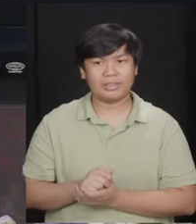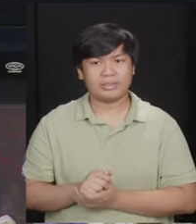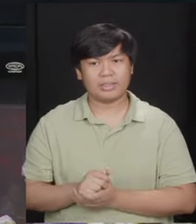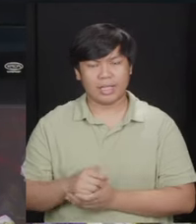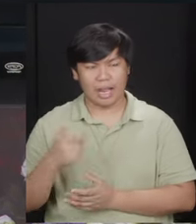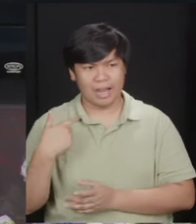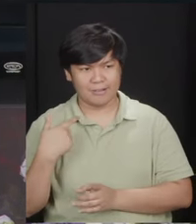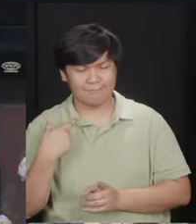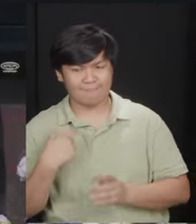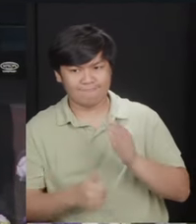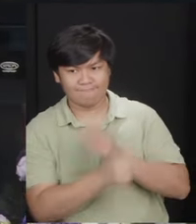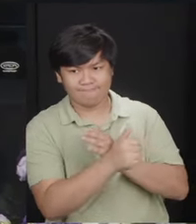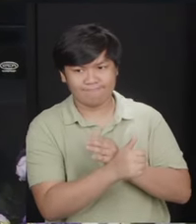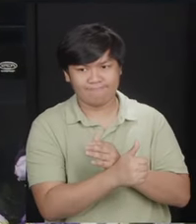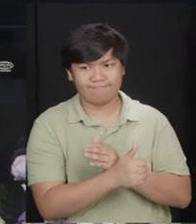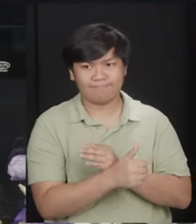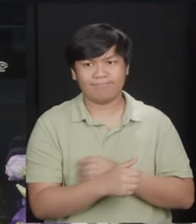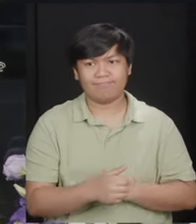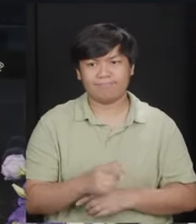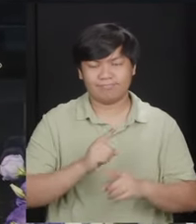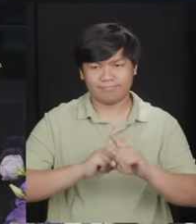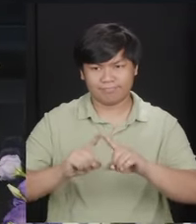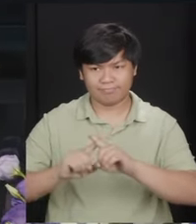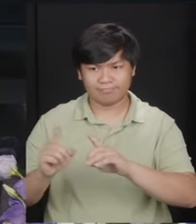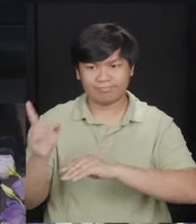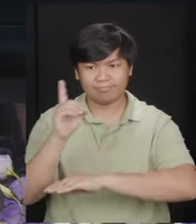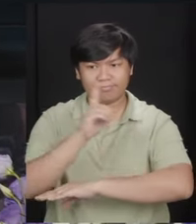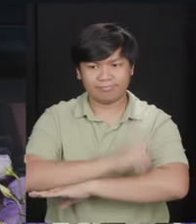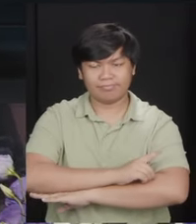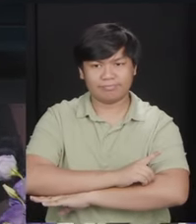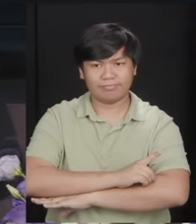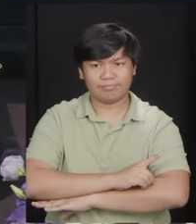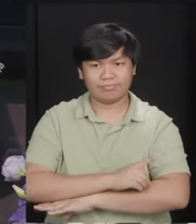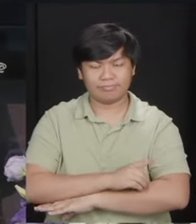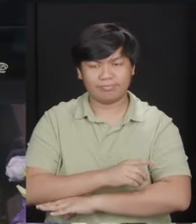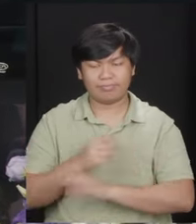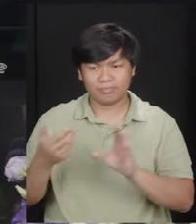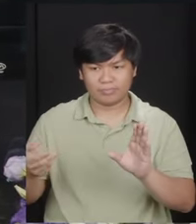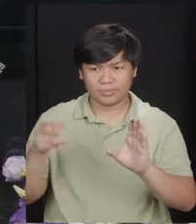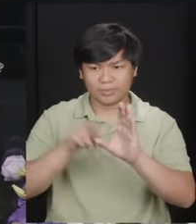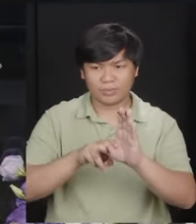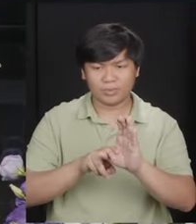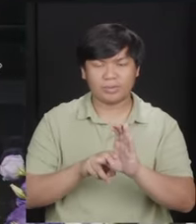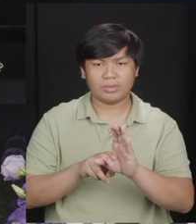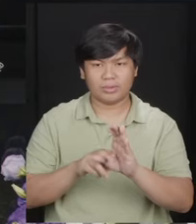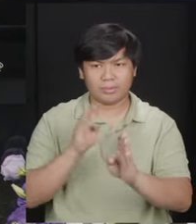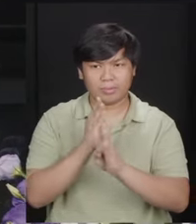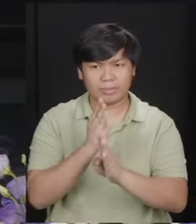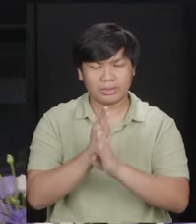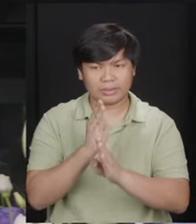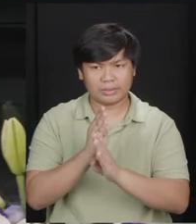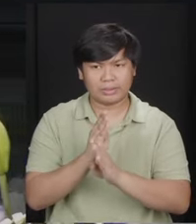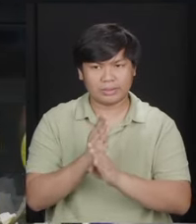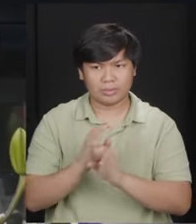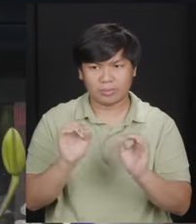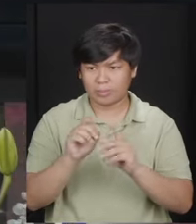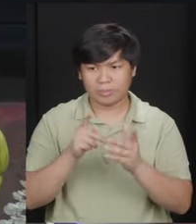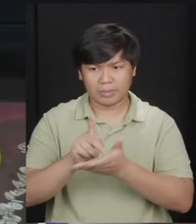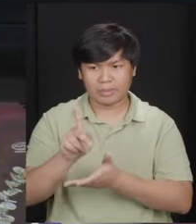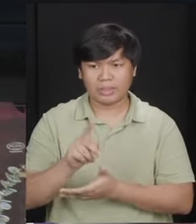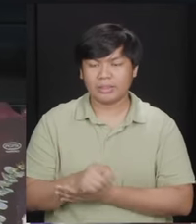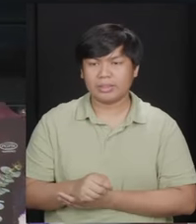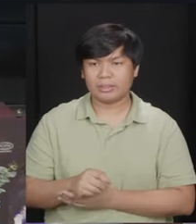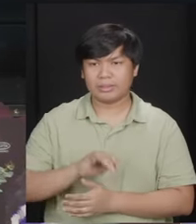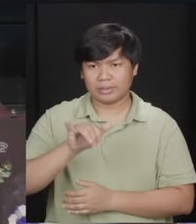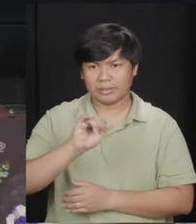him. That went on for several days. There alight on the bus, a group of them go down without pay, and Jack would always